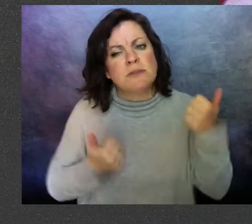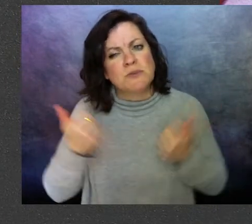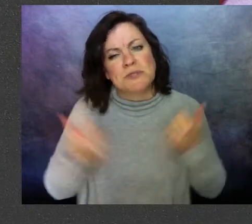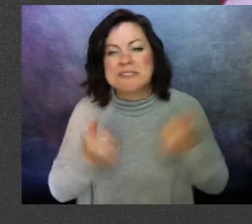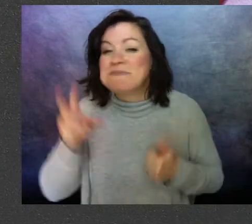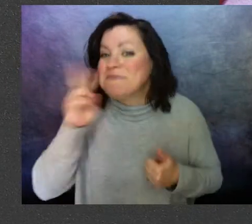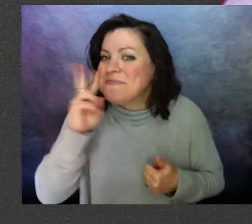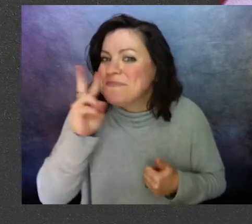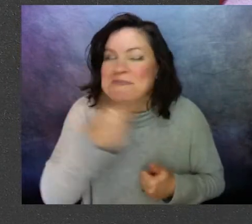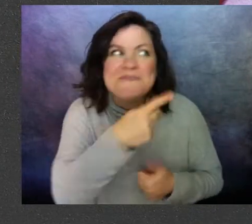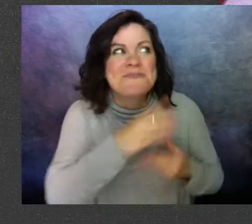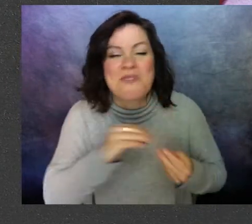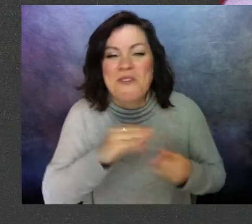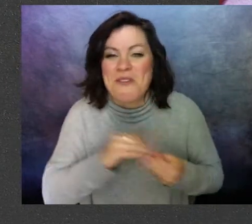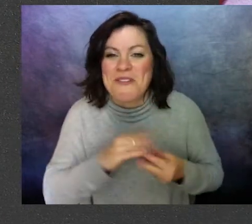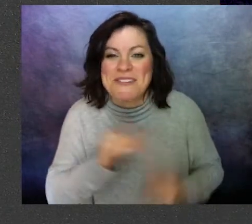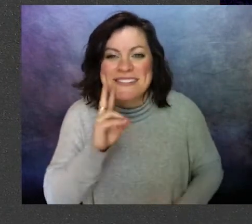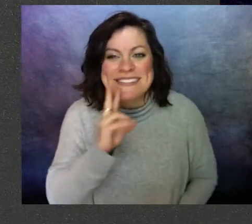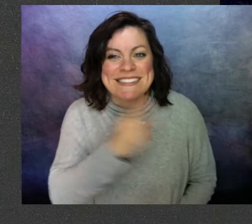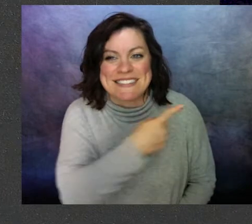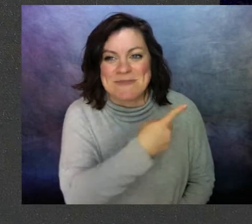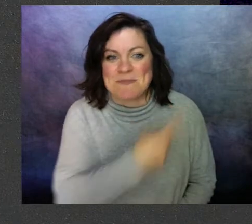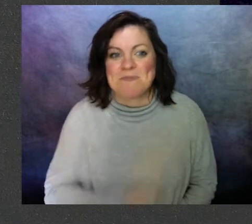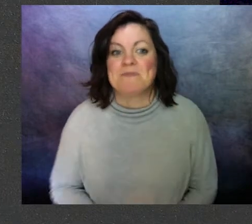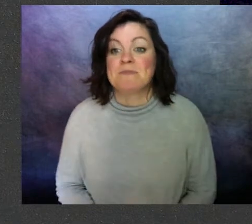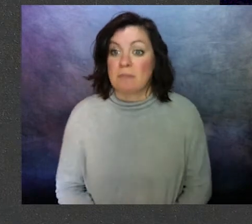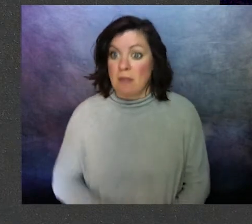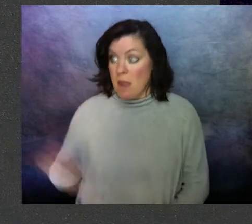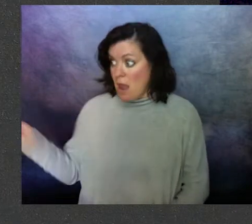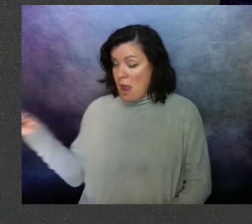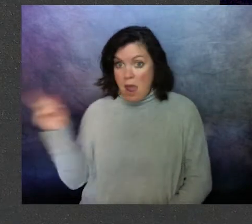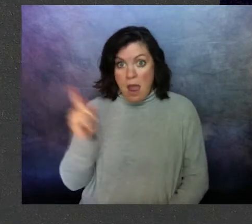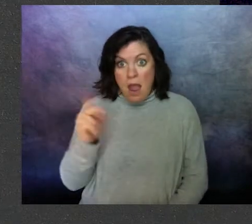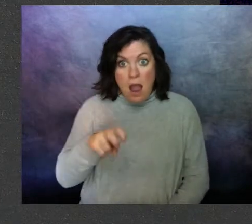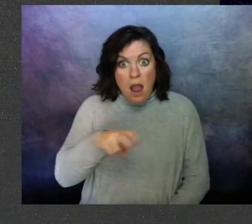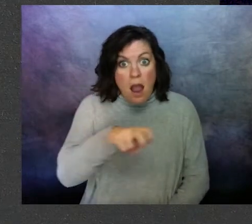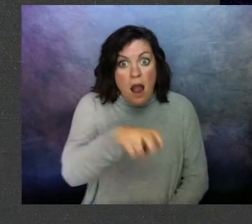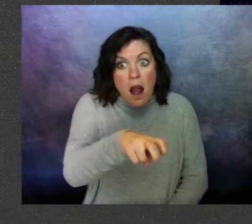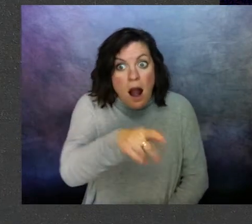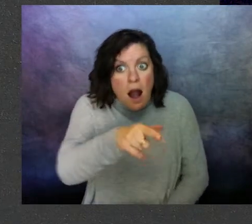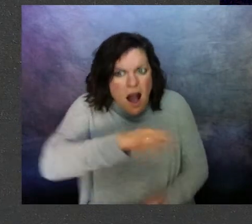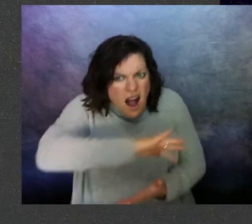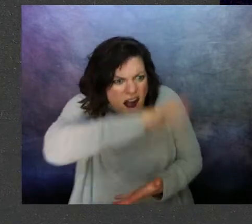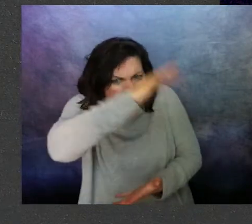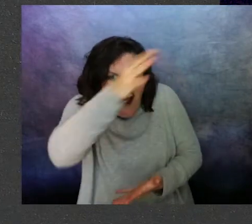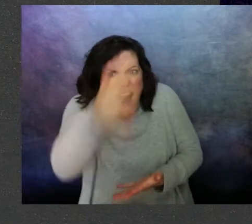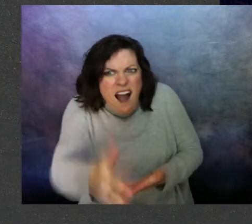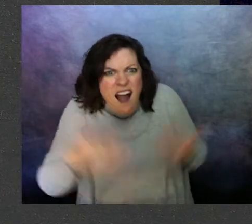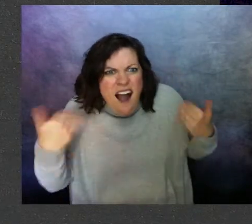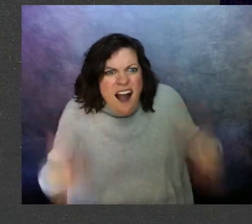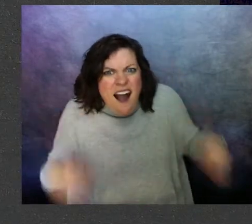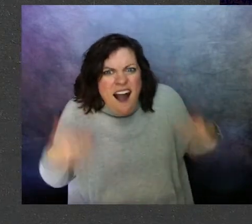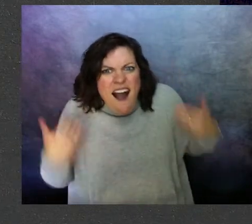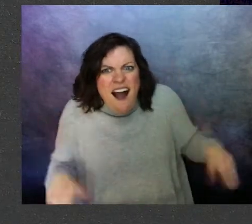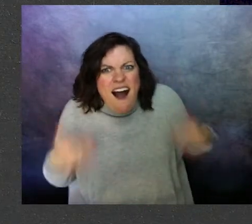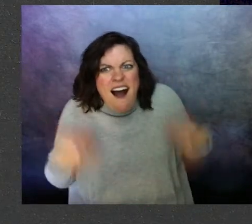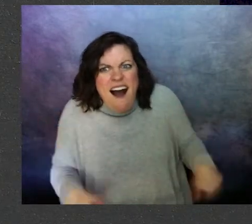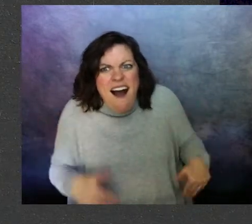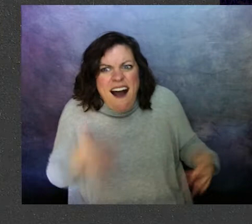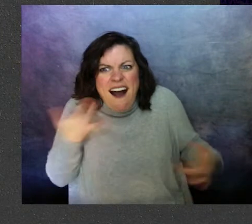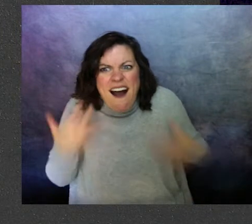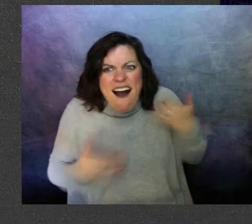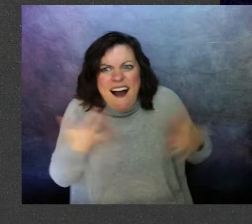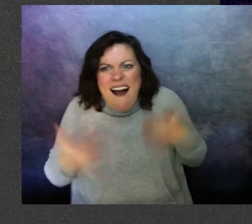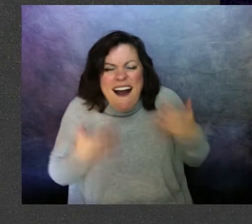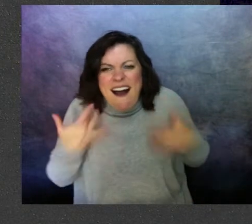Let's find out if your prediction is correct. T-Bone came back and his pile looked even bigger and better than before.